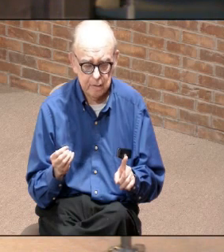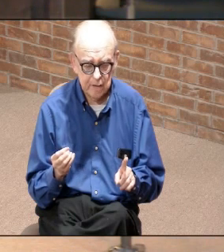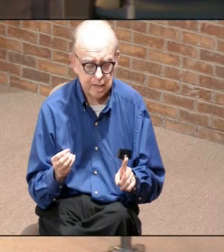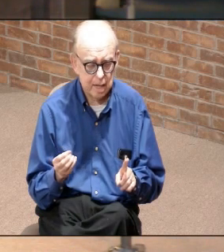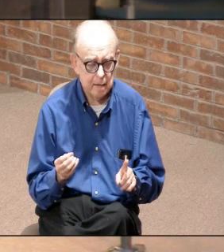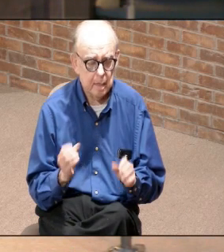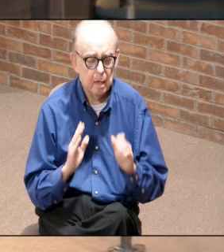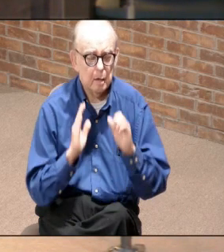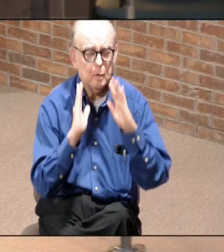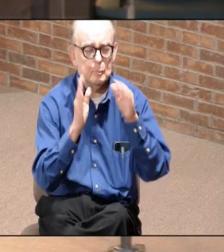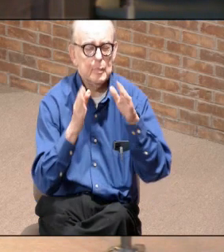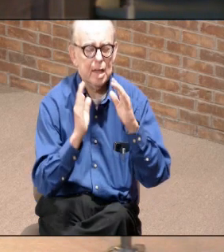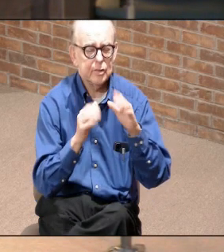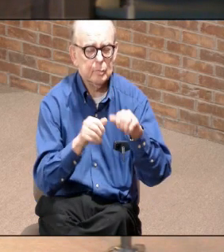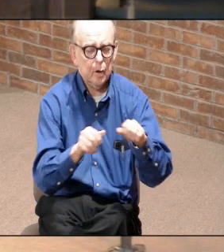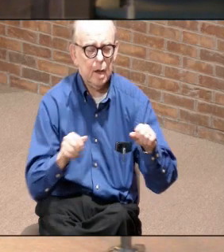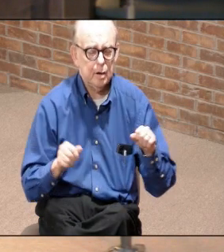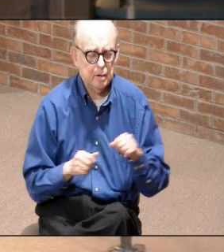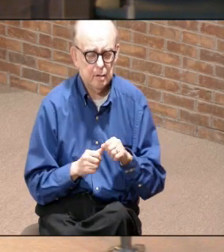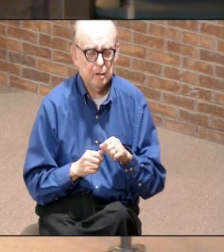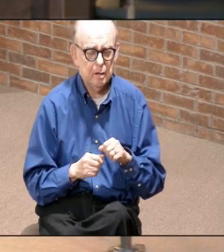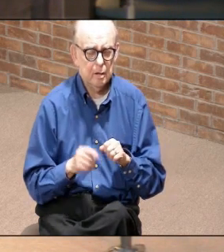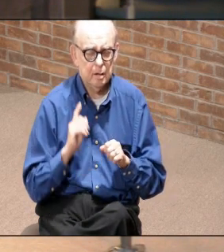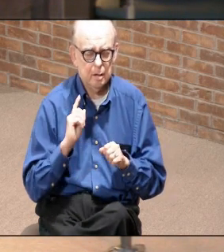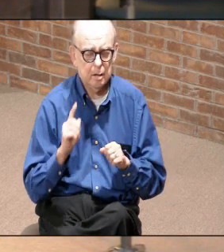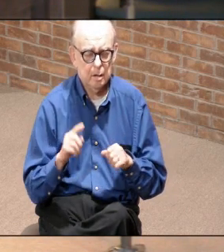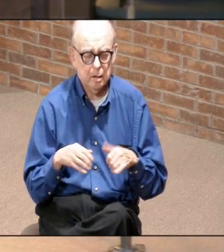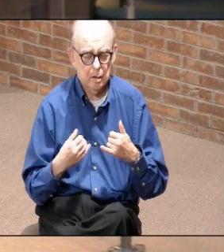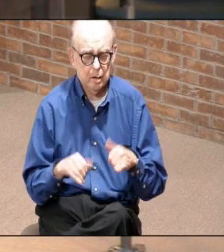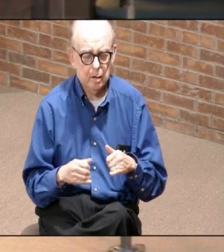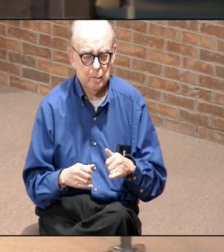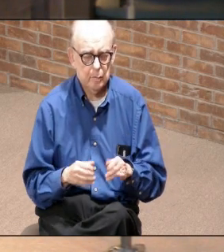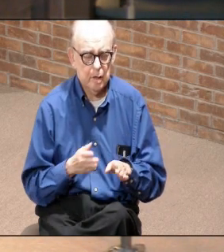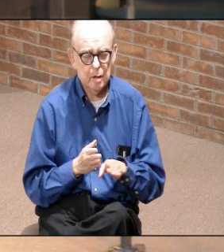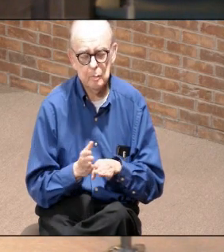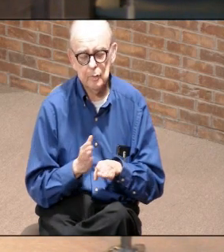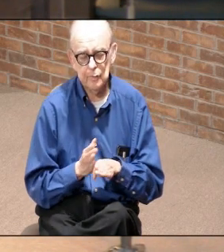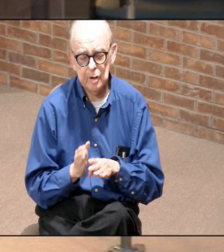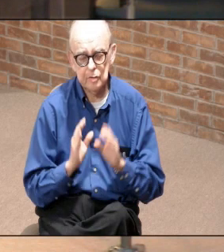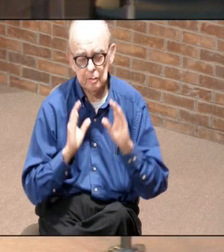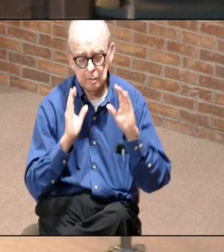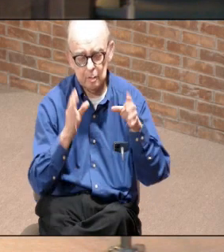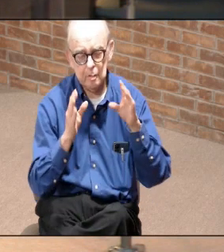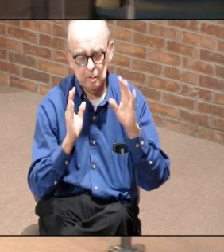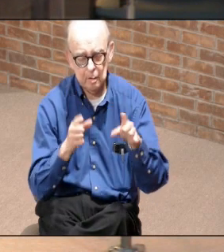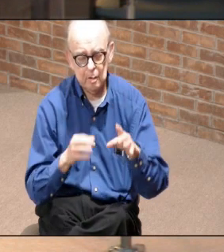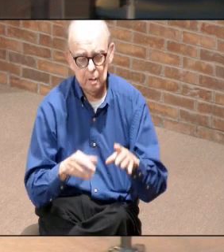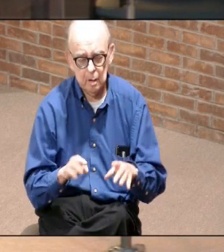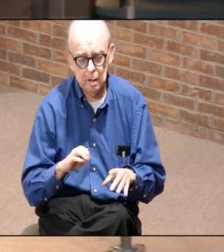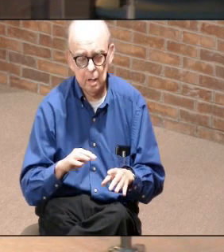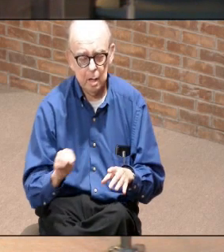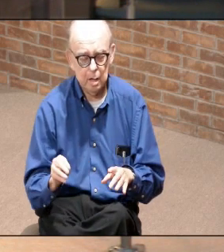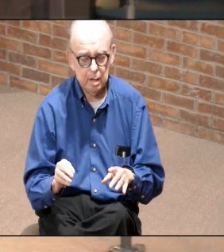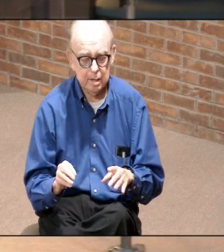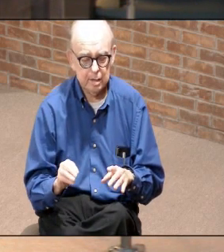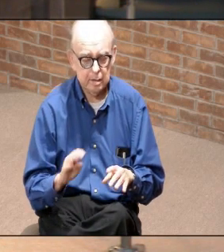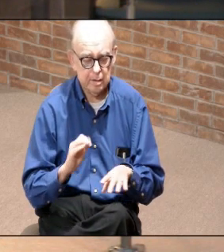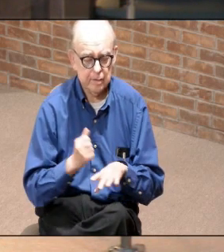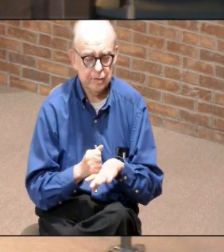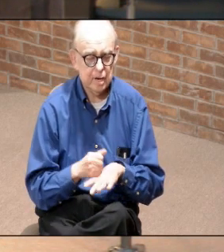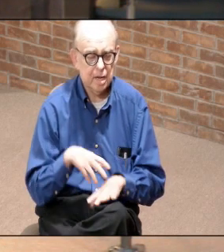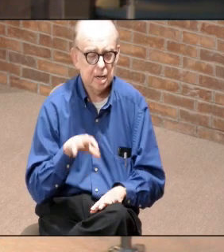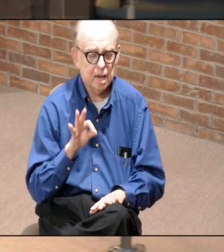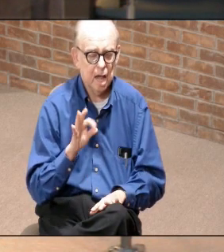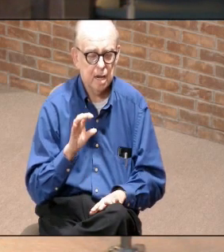court, and if you were to play a professional basketball, the rim is set at 9 feet or